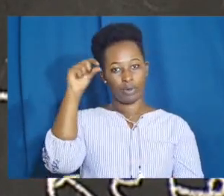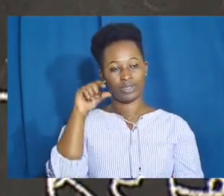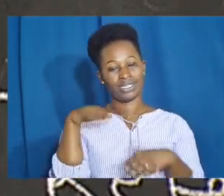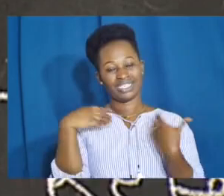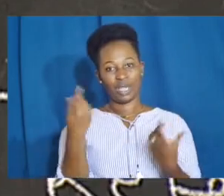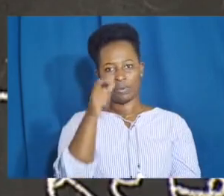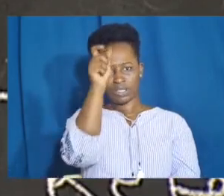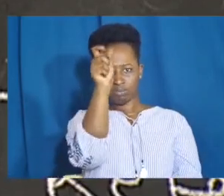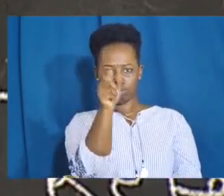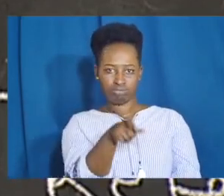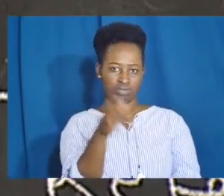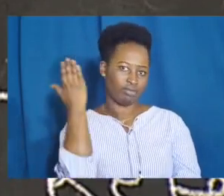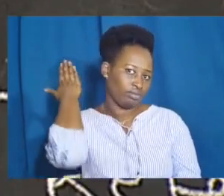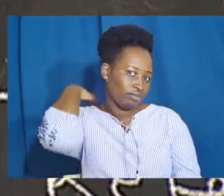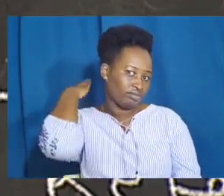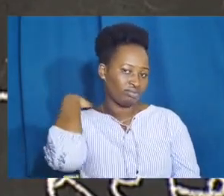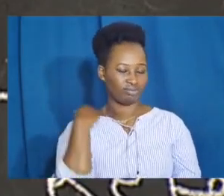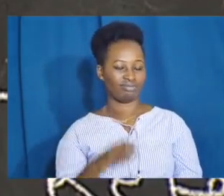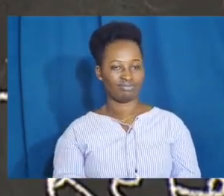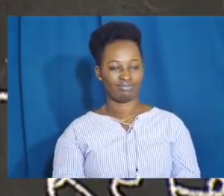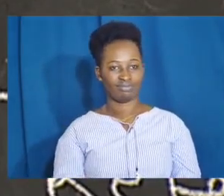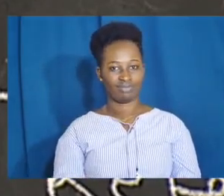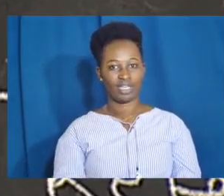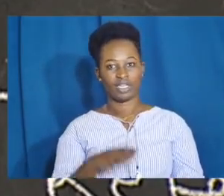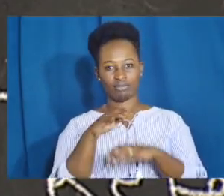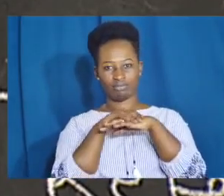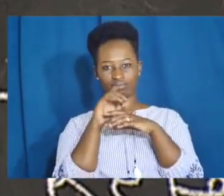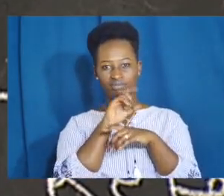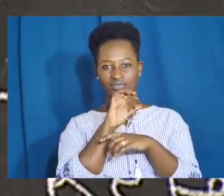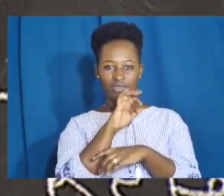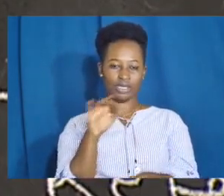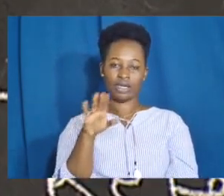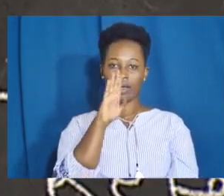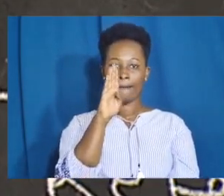spinal cord, the backbones. Then